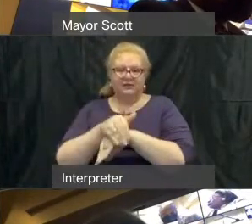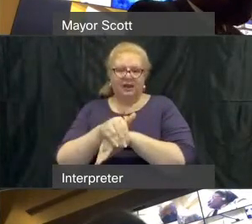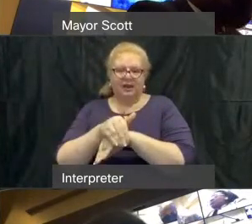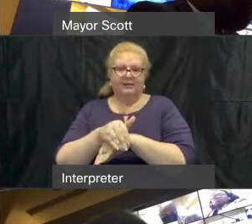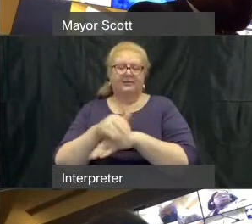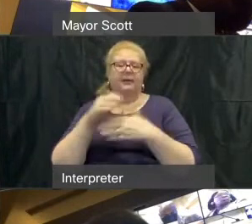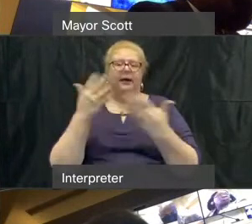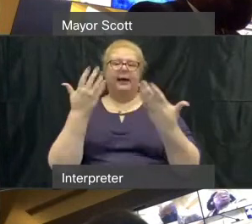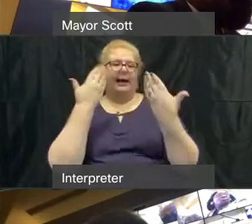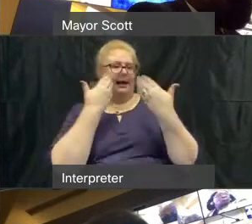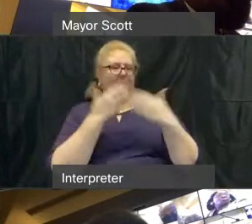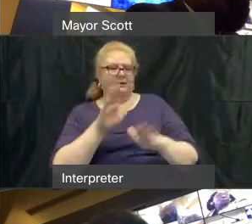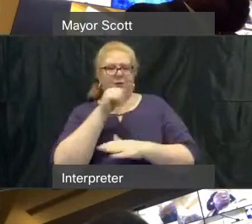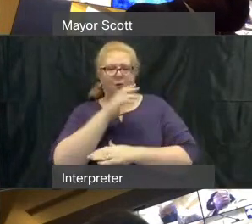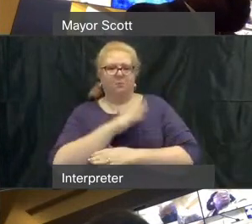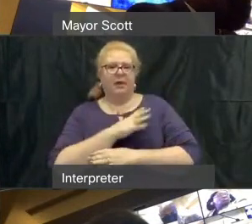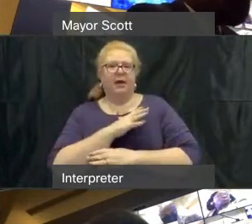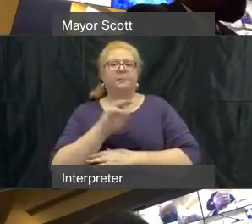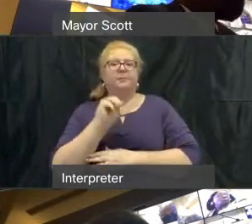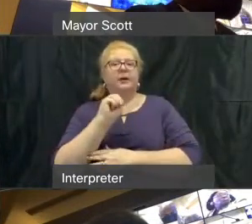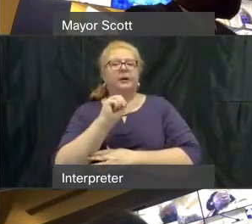Moore?